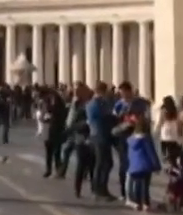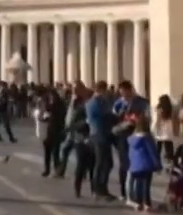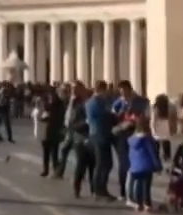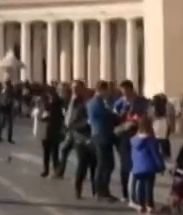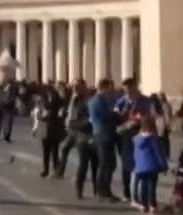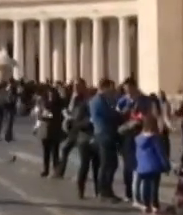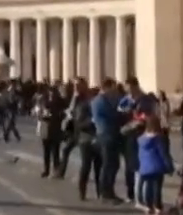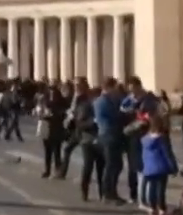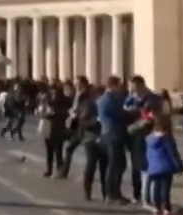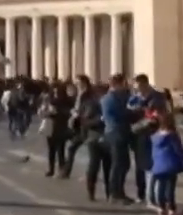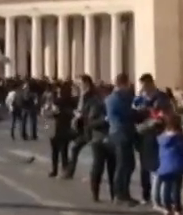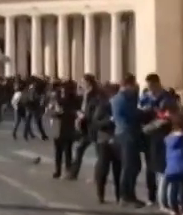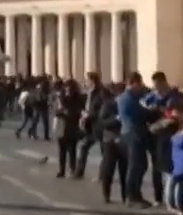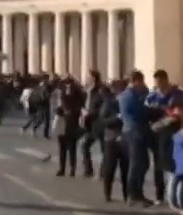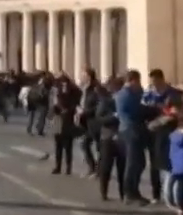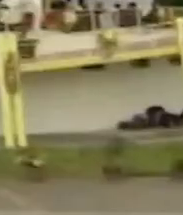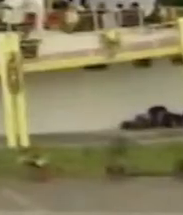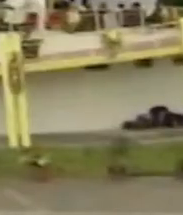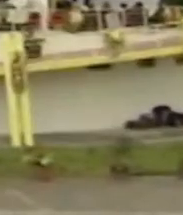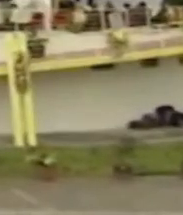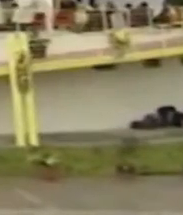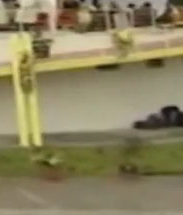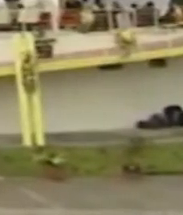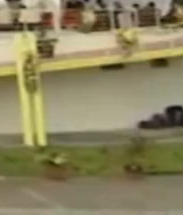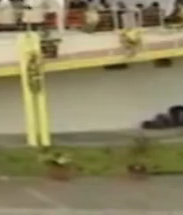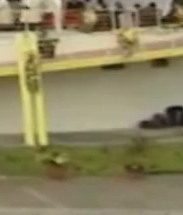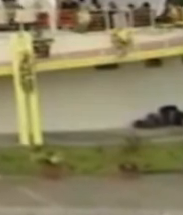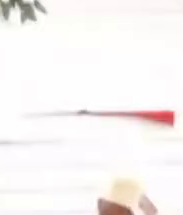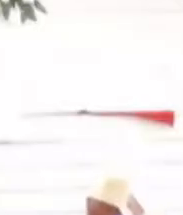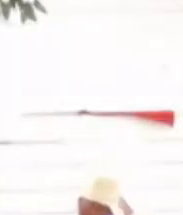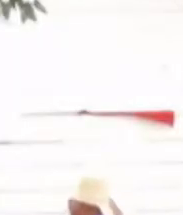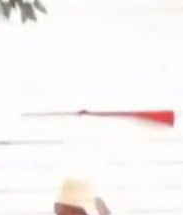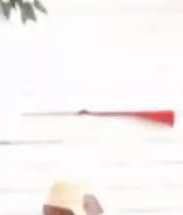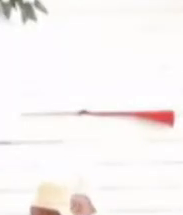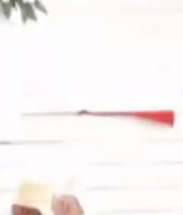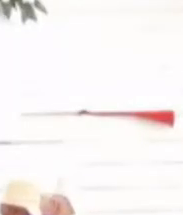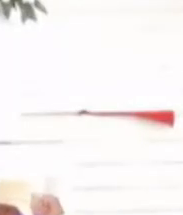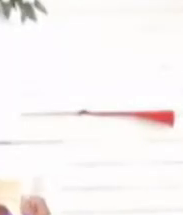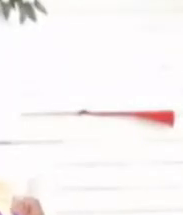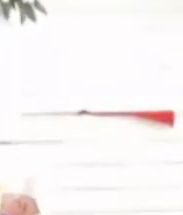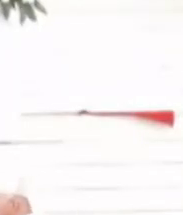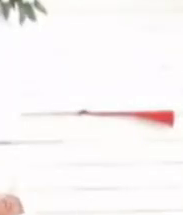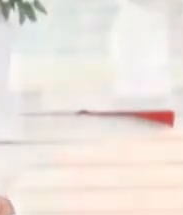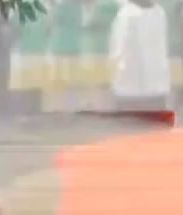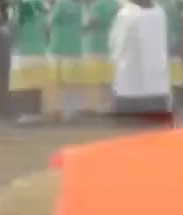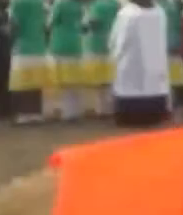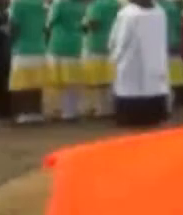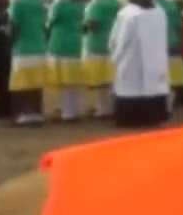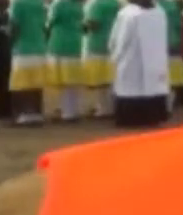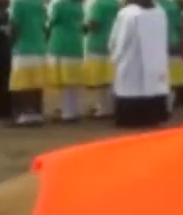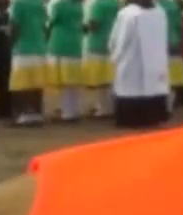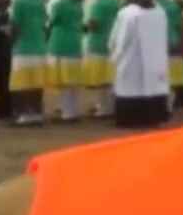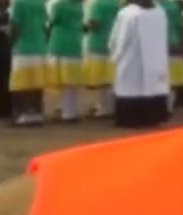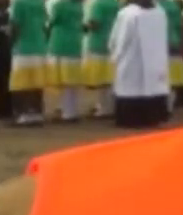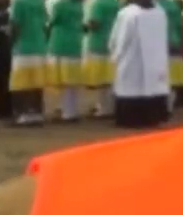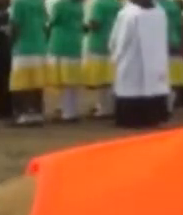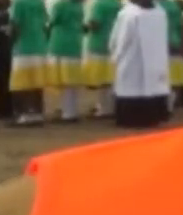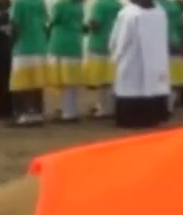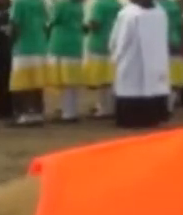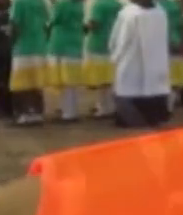this is who we are we are Shepherds of God's love we are pastors